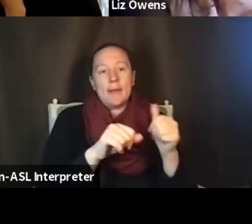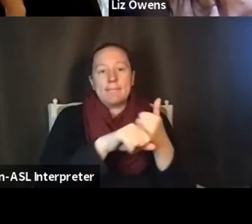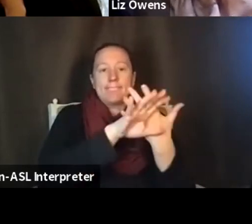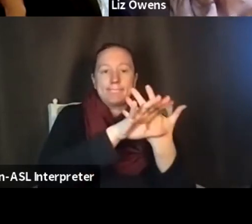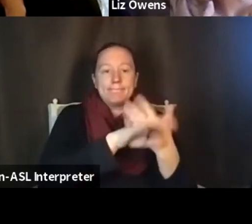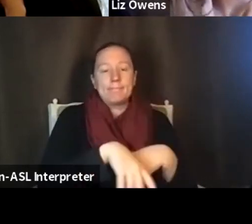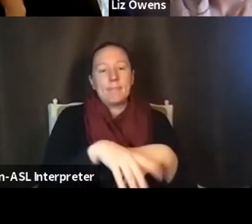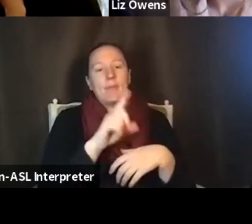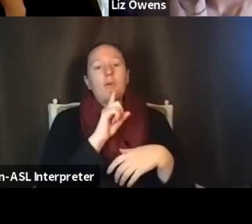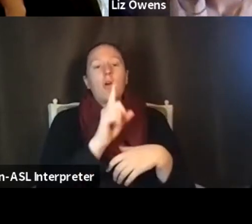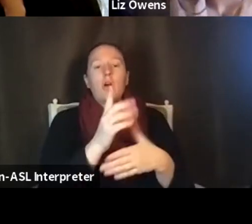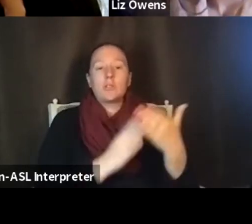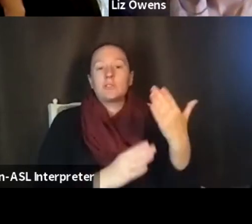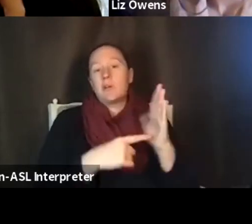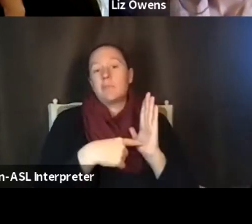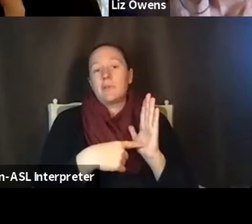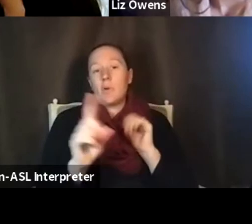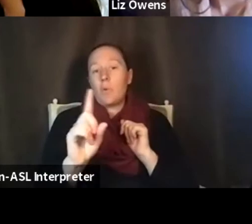which many of our providers have been